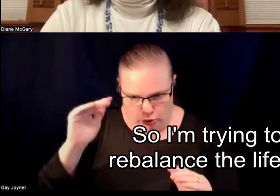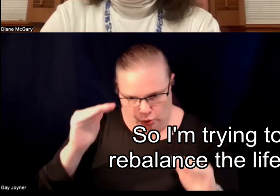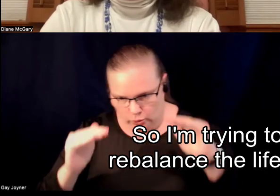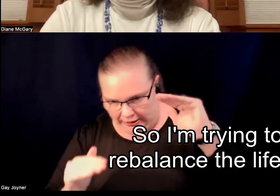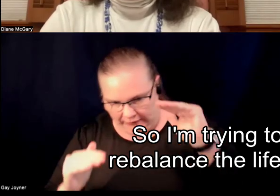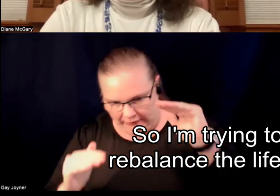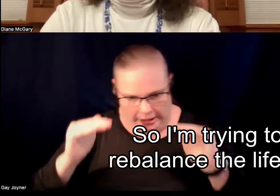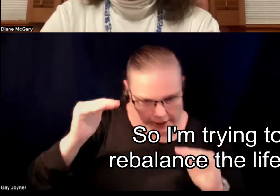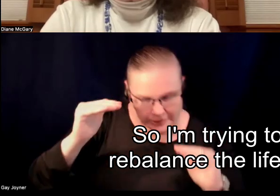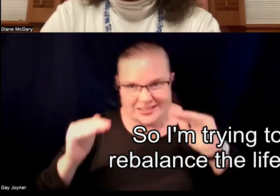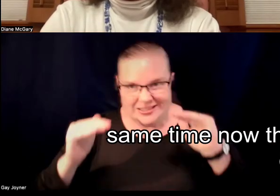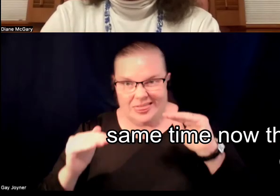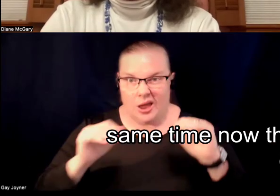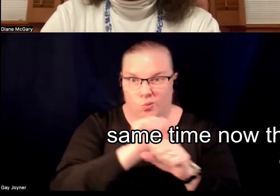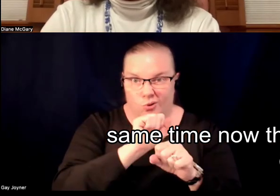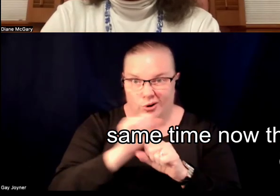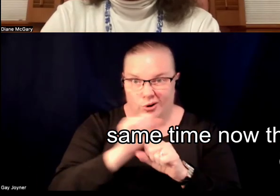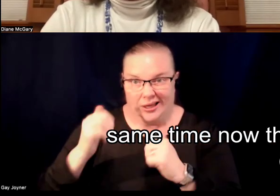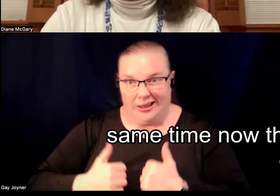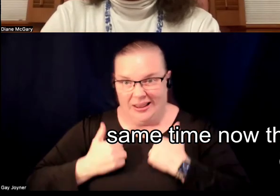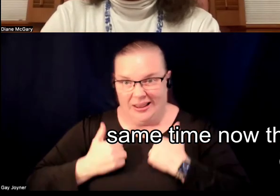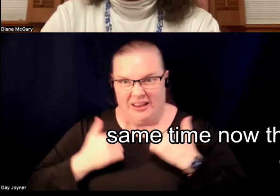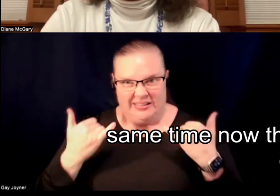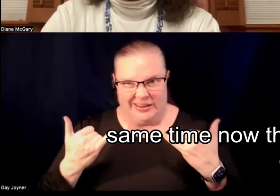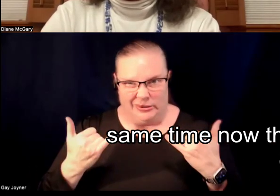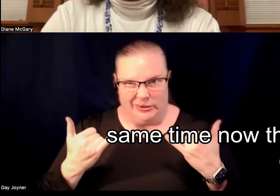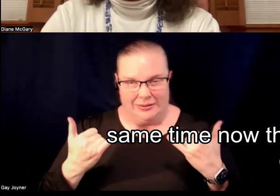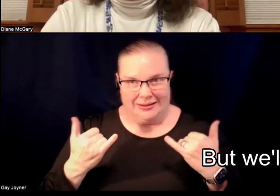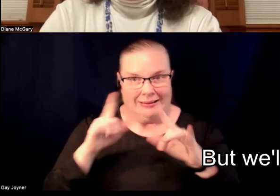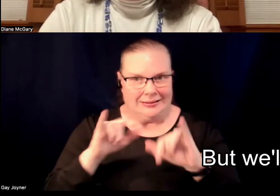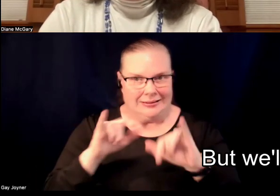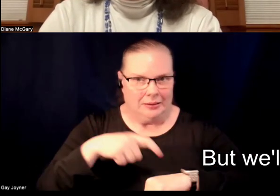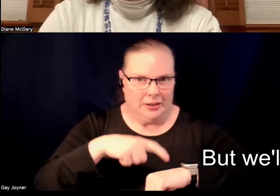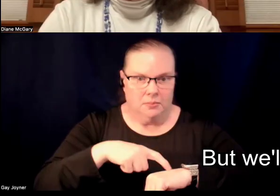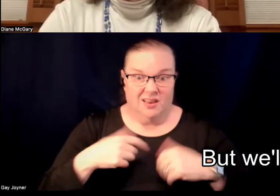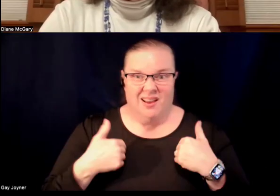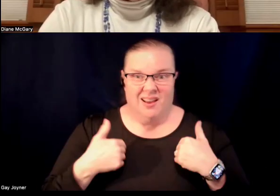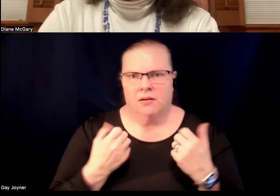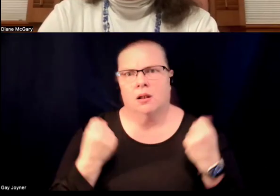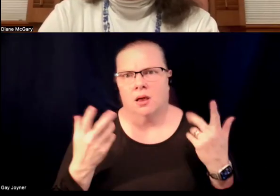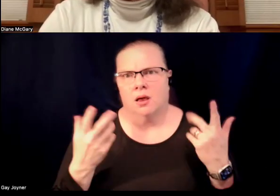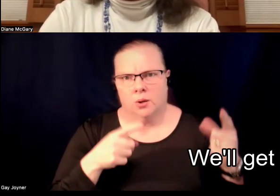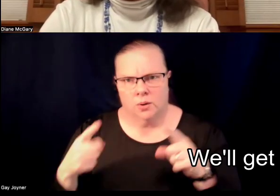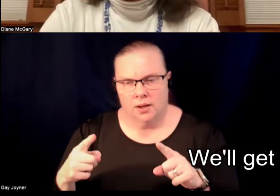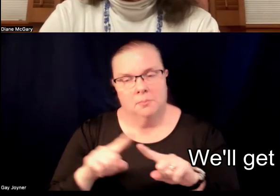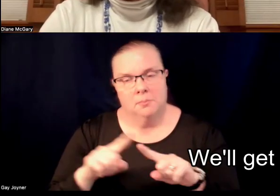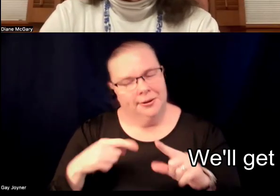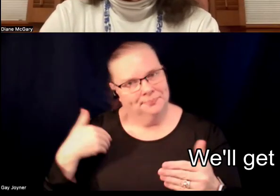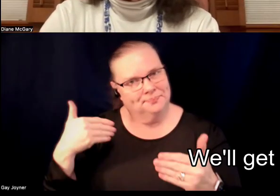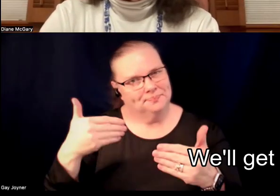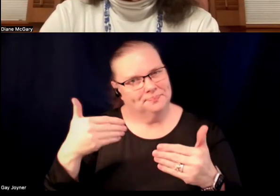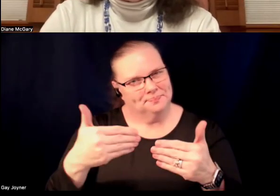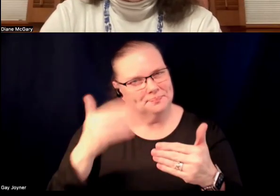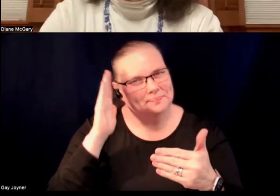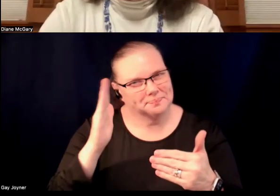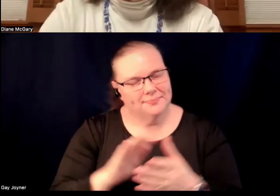and the work at the same time now that I have a lot going on. But we'll get there. We'll get